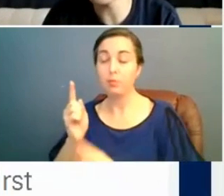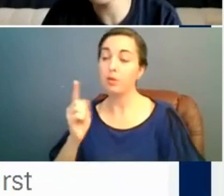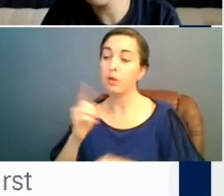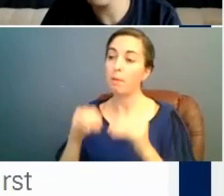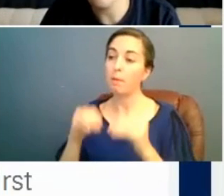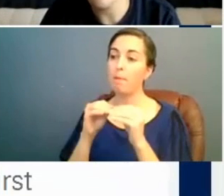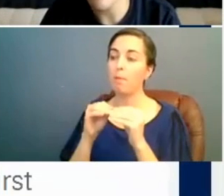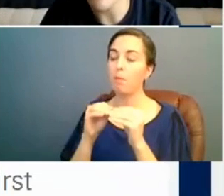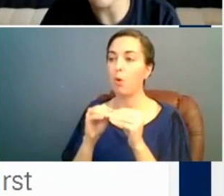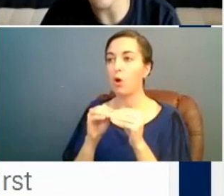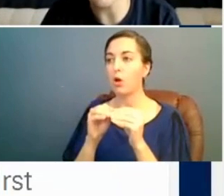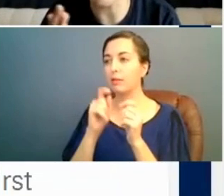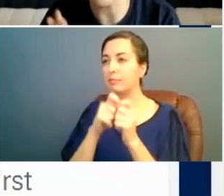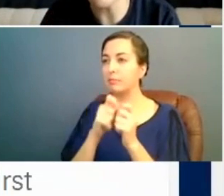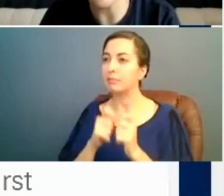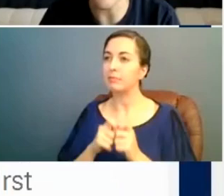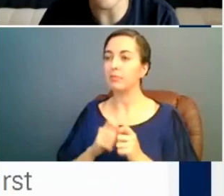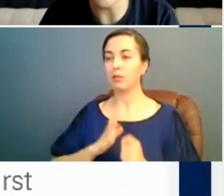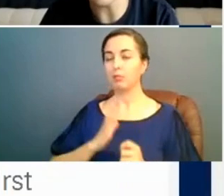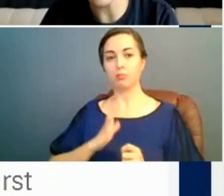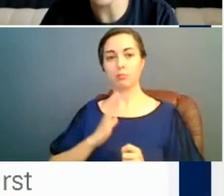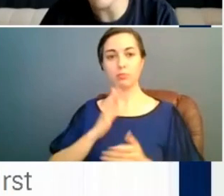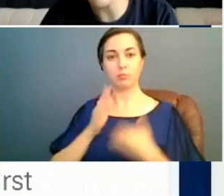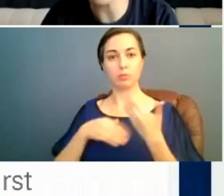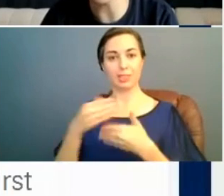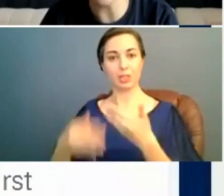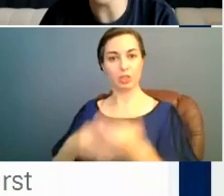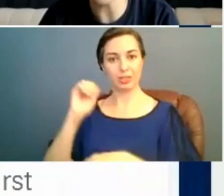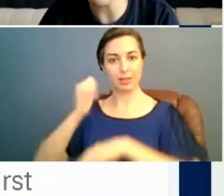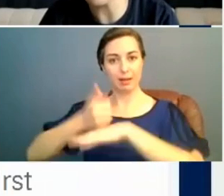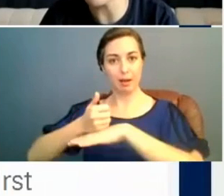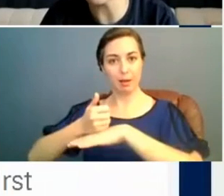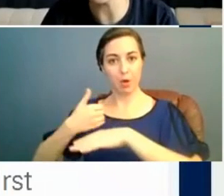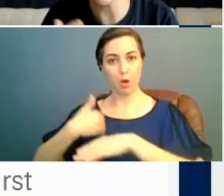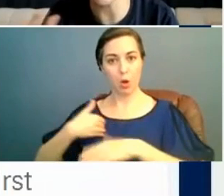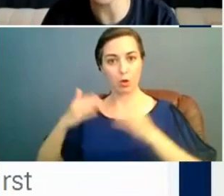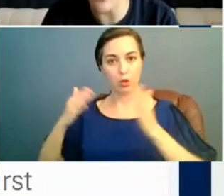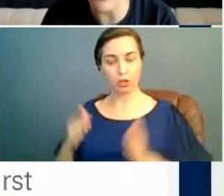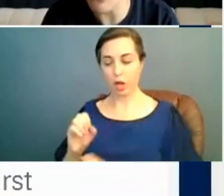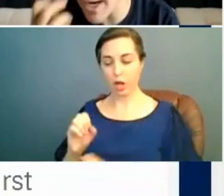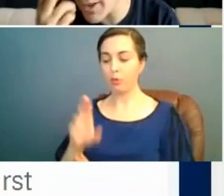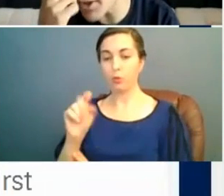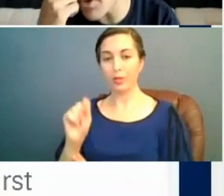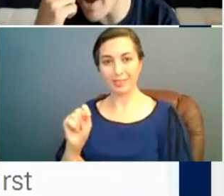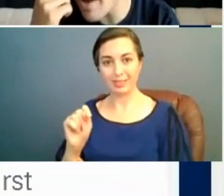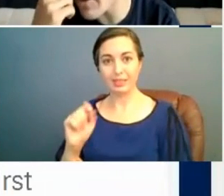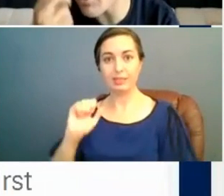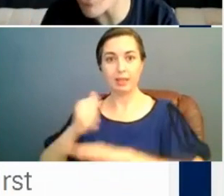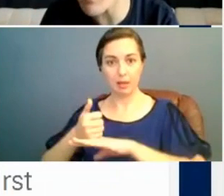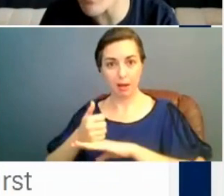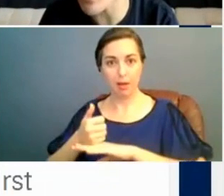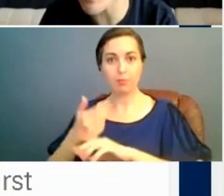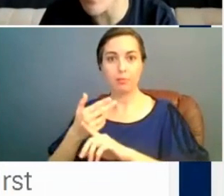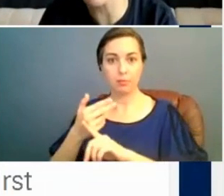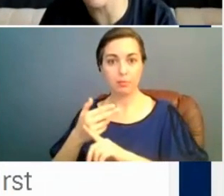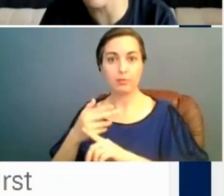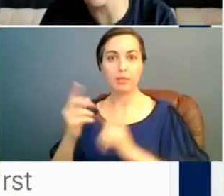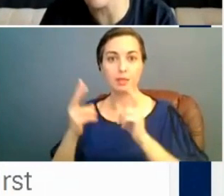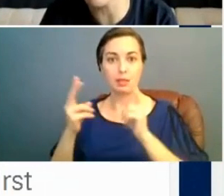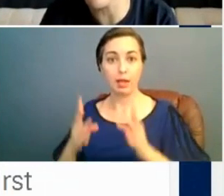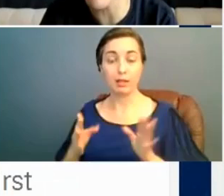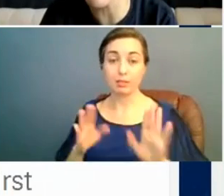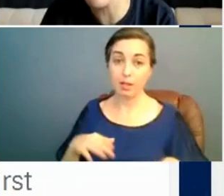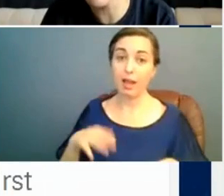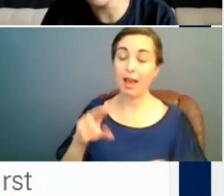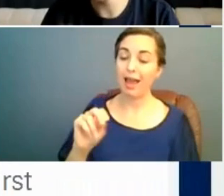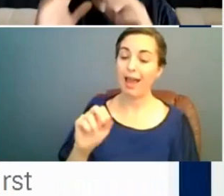more, I guess, procedurally, was setting up the ownership suite or setting up guests. We actually don't have an ownership suite at Nassau